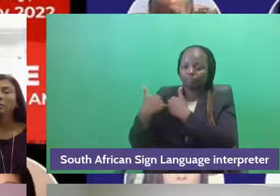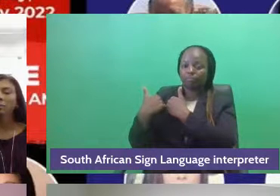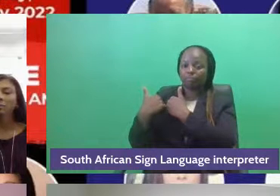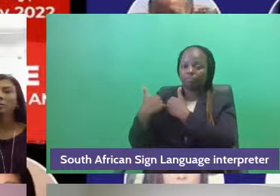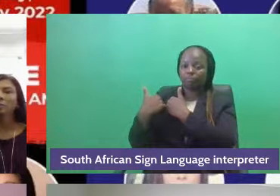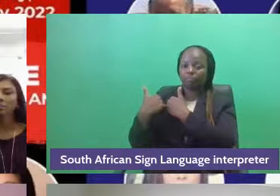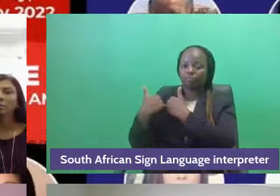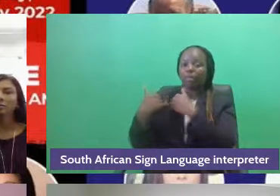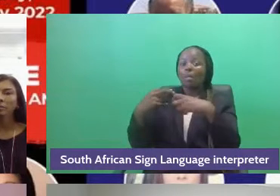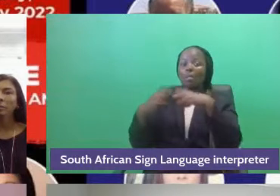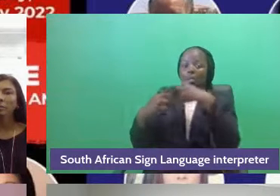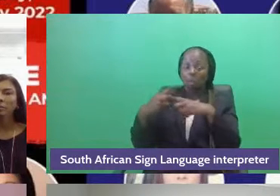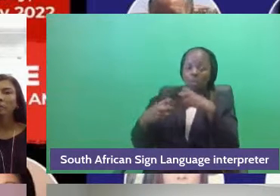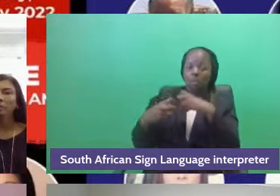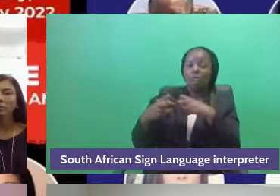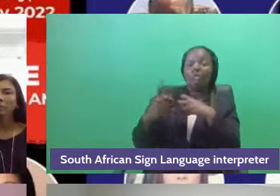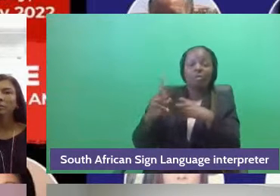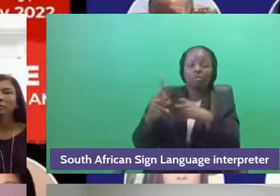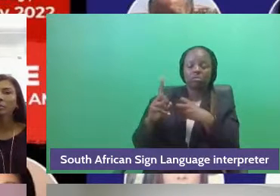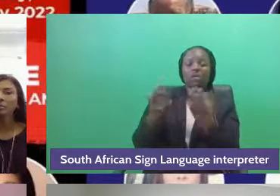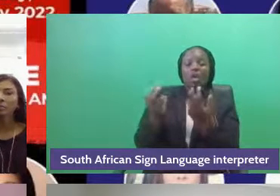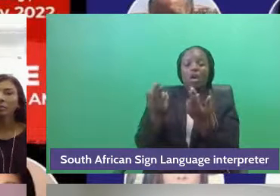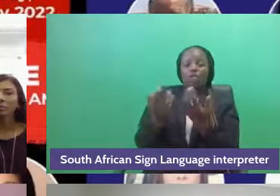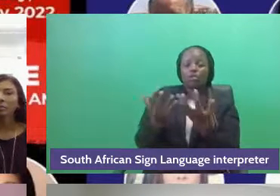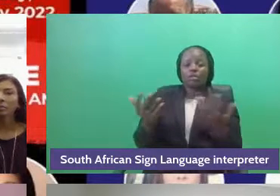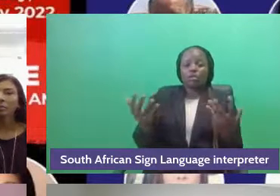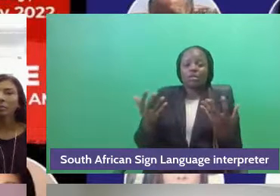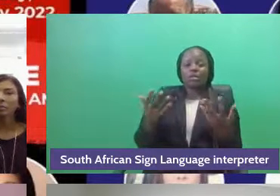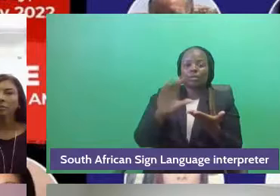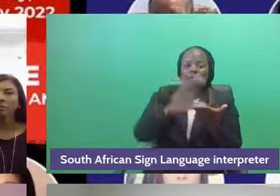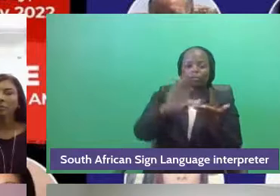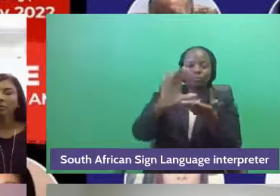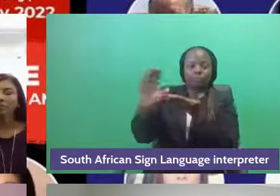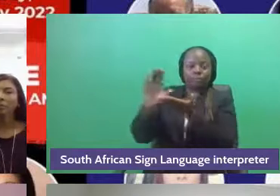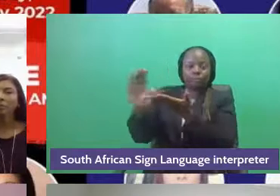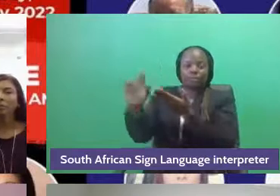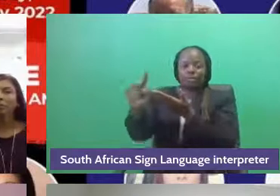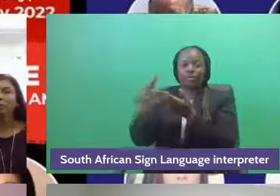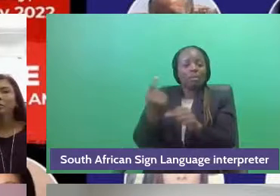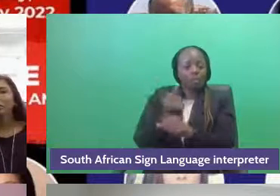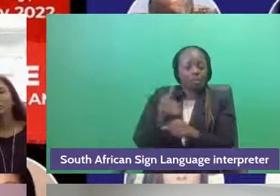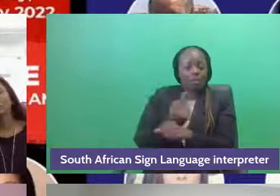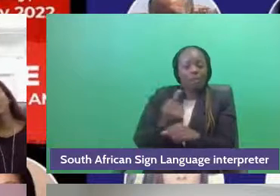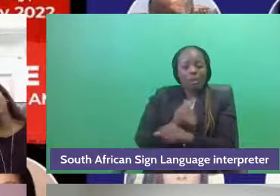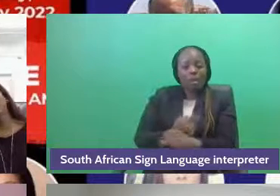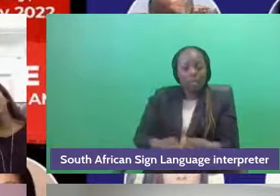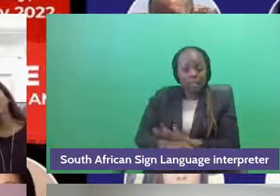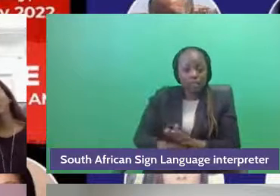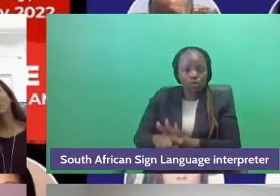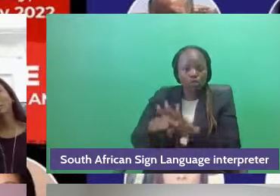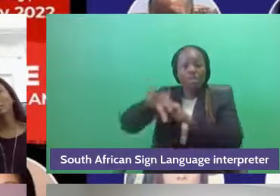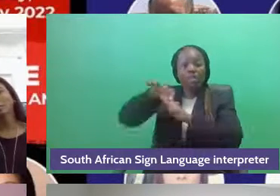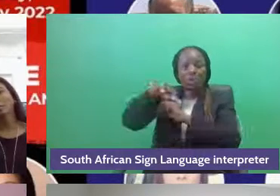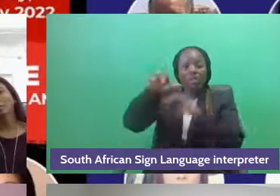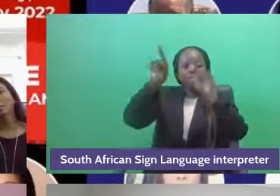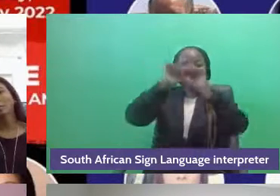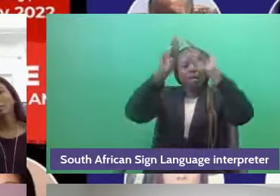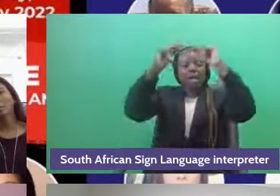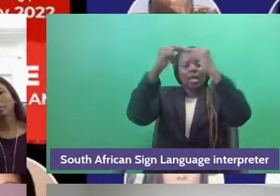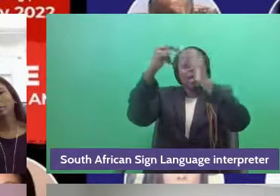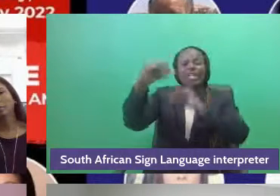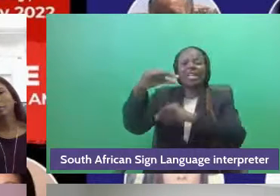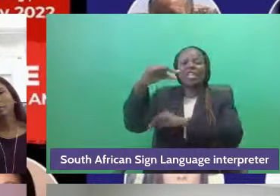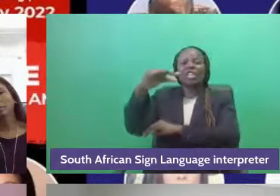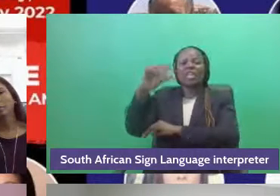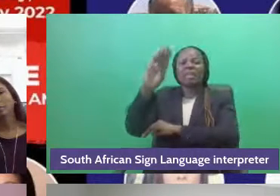impacts resource allocation. And the question that was raised at all the levels was, what has the government done with the GBVF